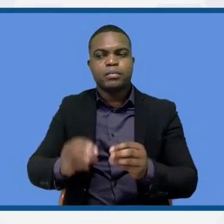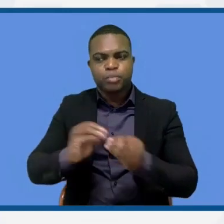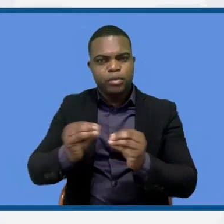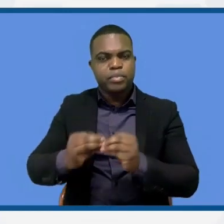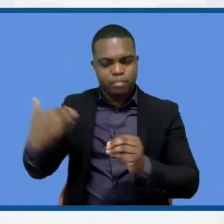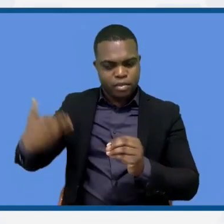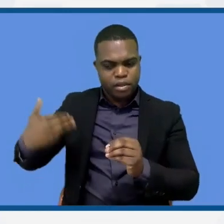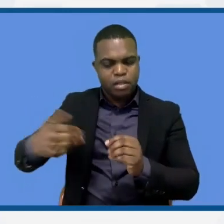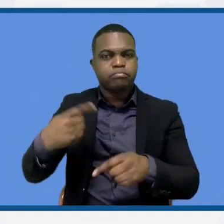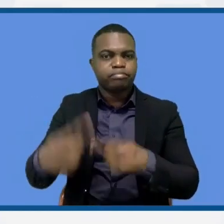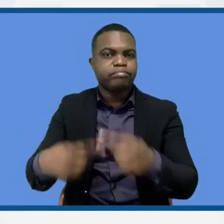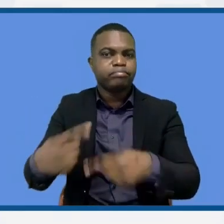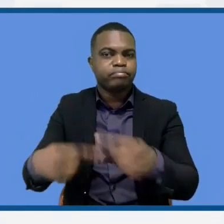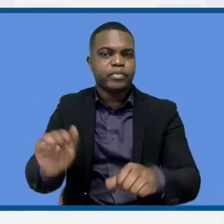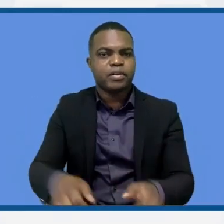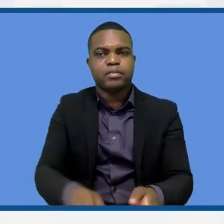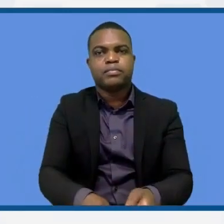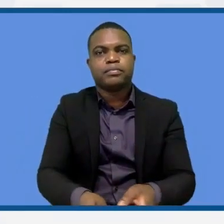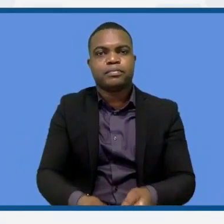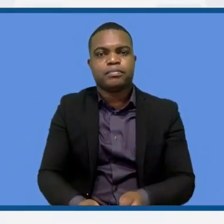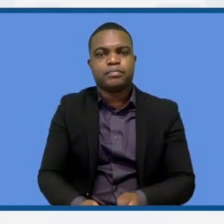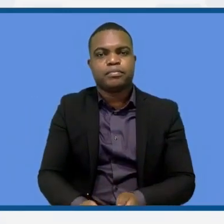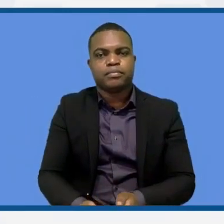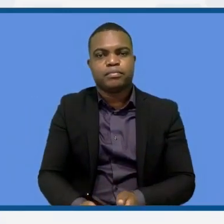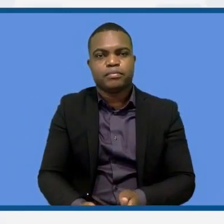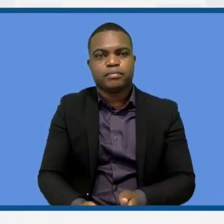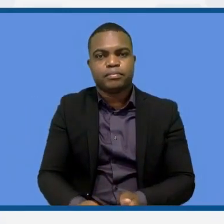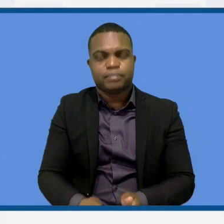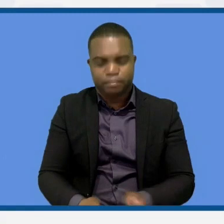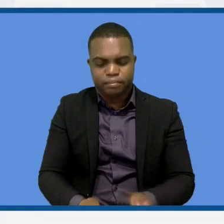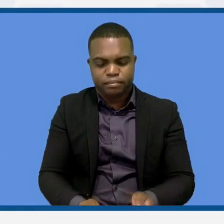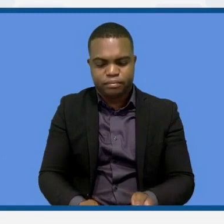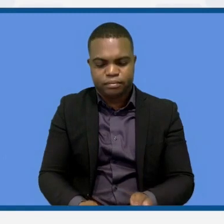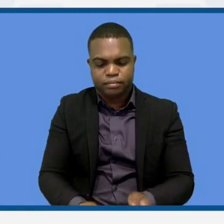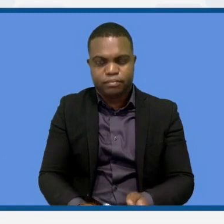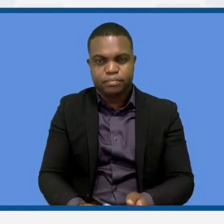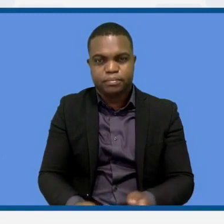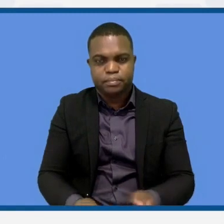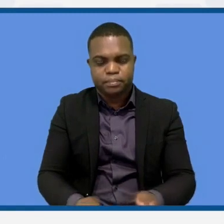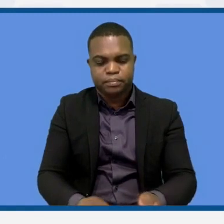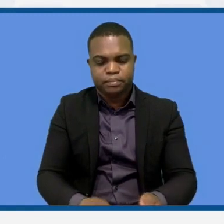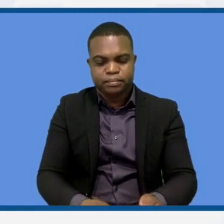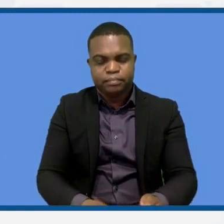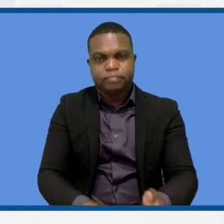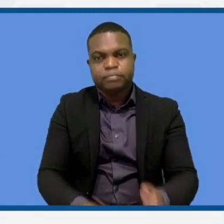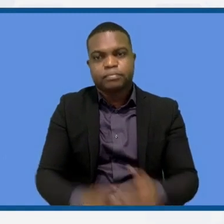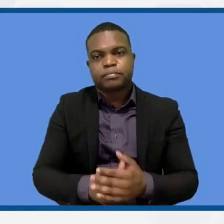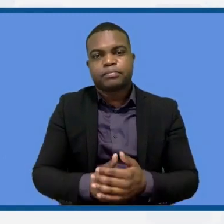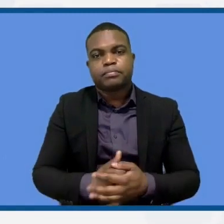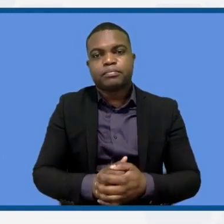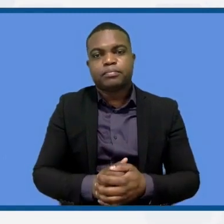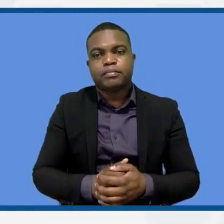things as simple as stormwater management systems has led to a situation where disasters have a disproportionate impact on Black,